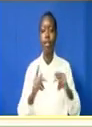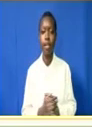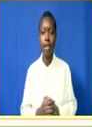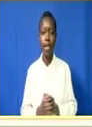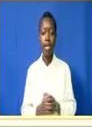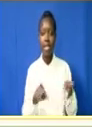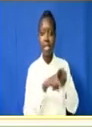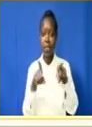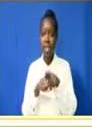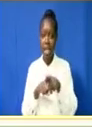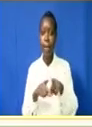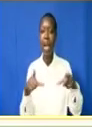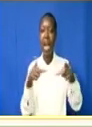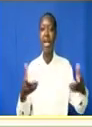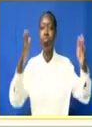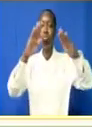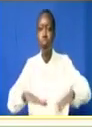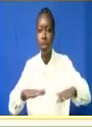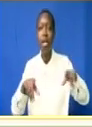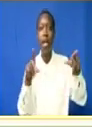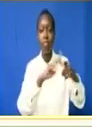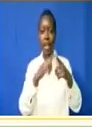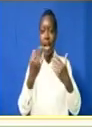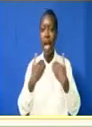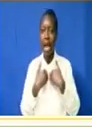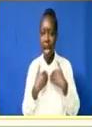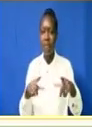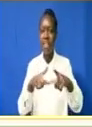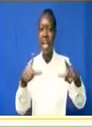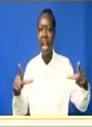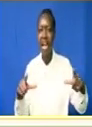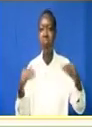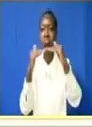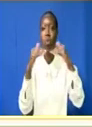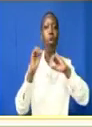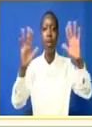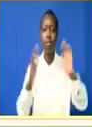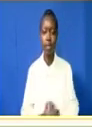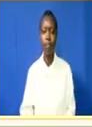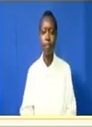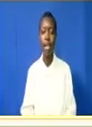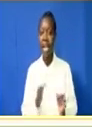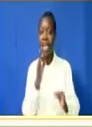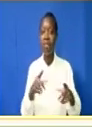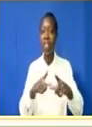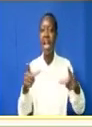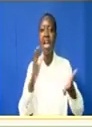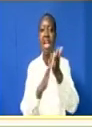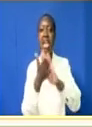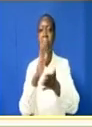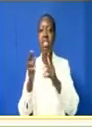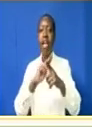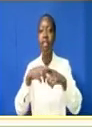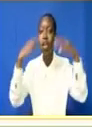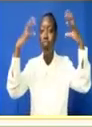talked about the landslides. Landslides, yes. And we have uneven grounds. If the land is bare and there is that splash